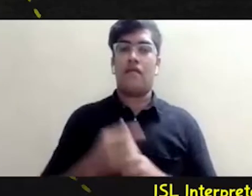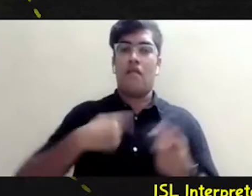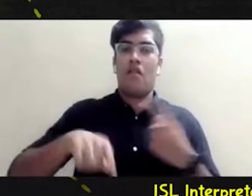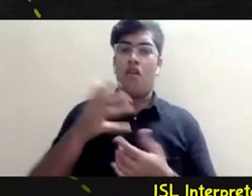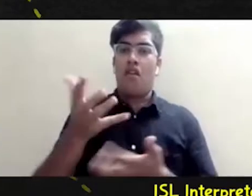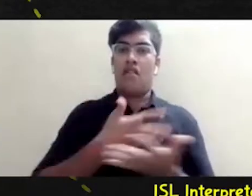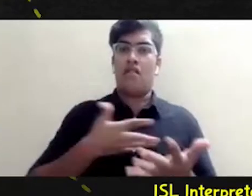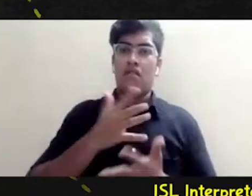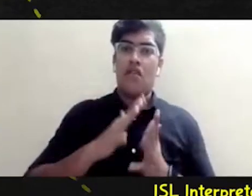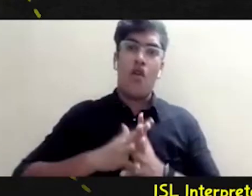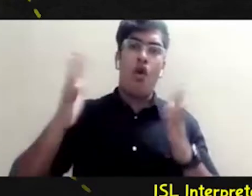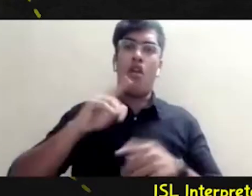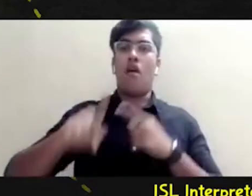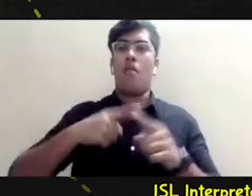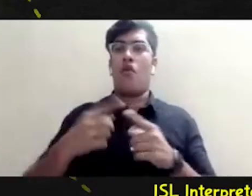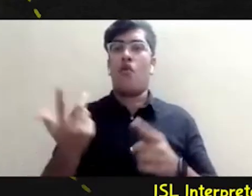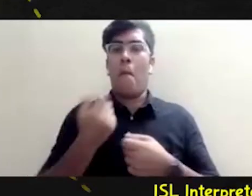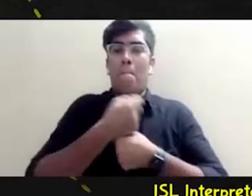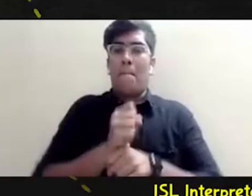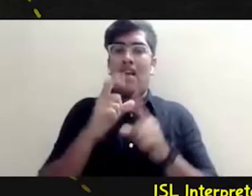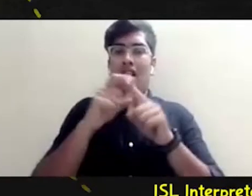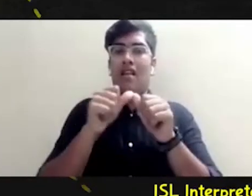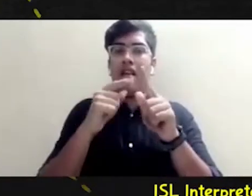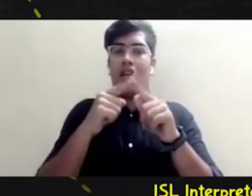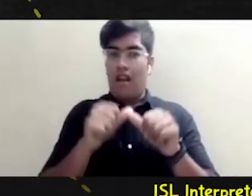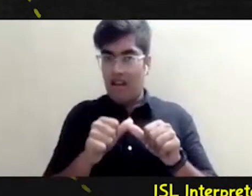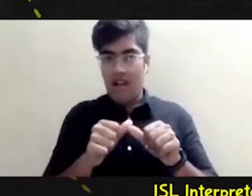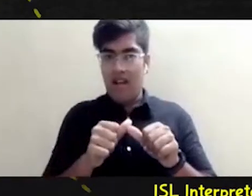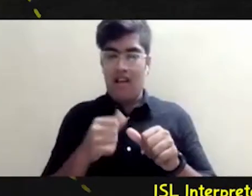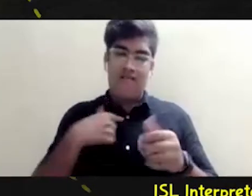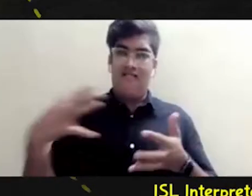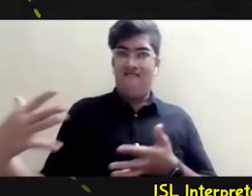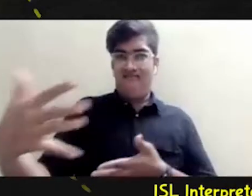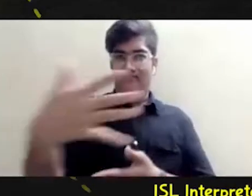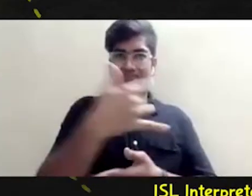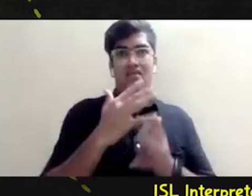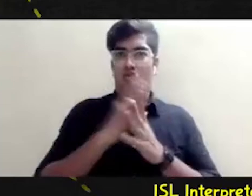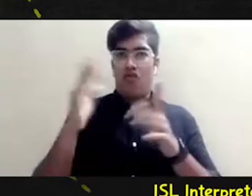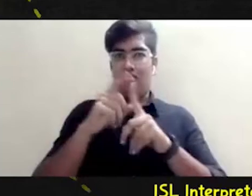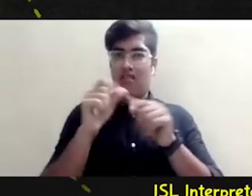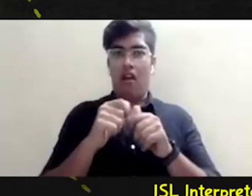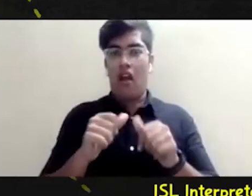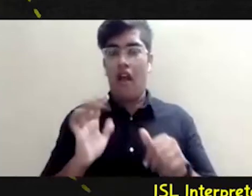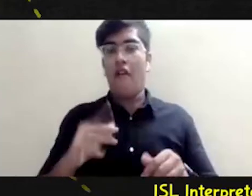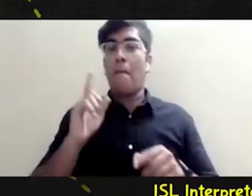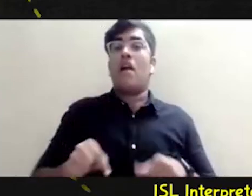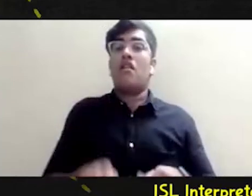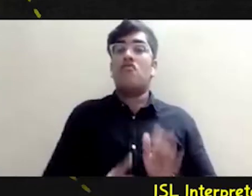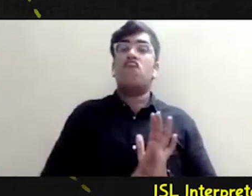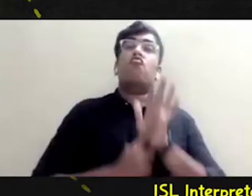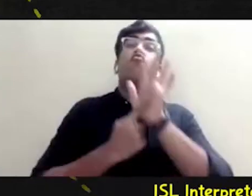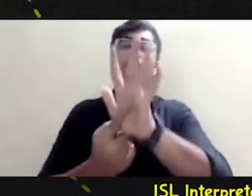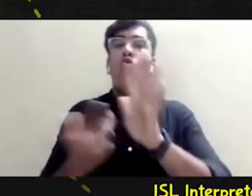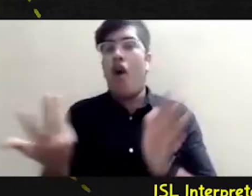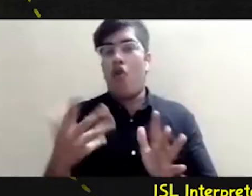of data. I think we need to reimagine how we present data, right? And I think what is incredible is that not all